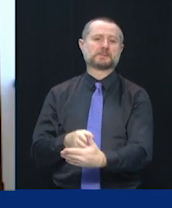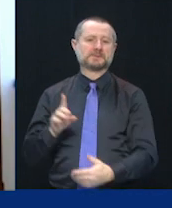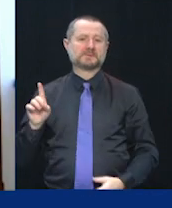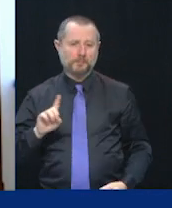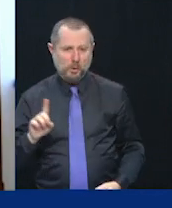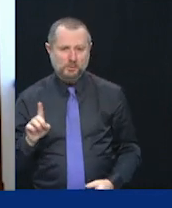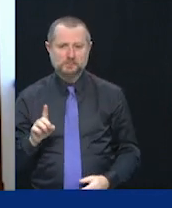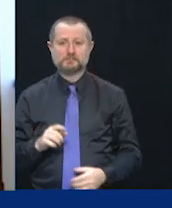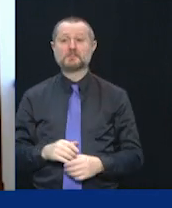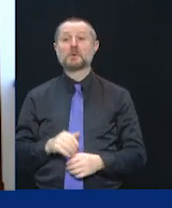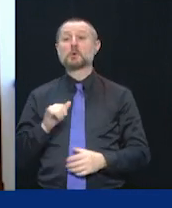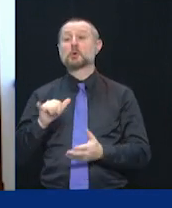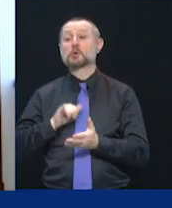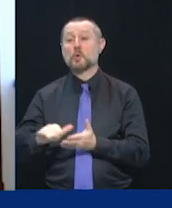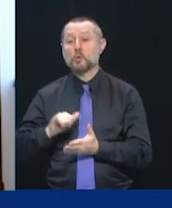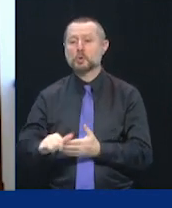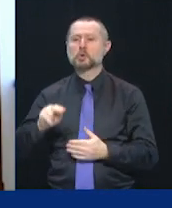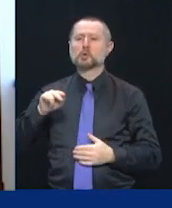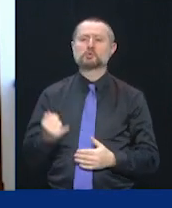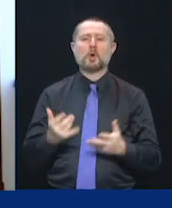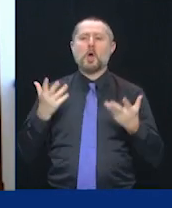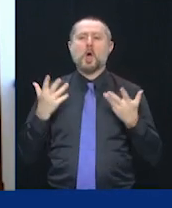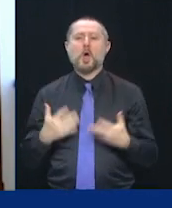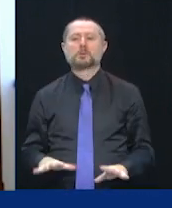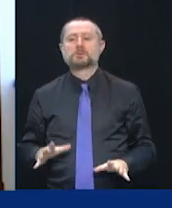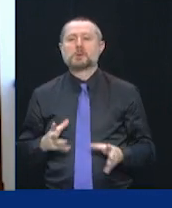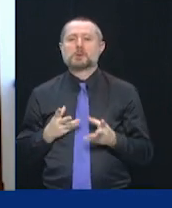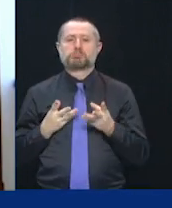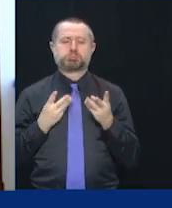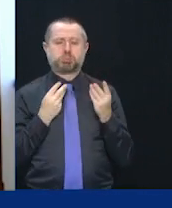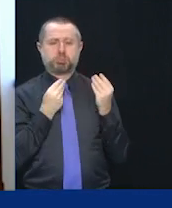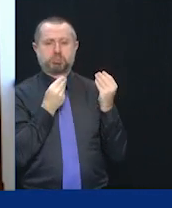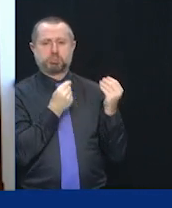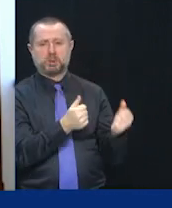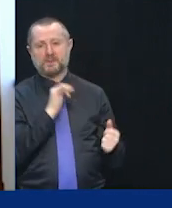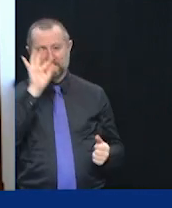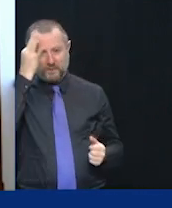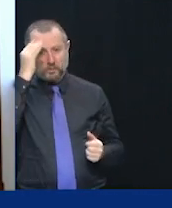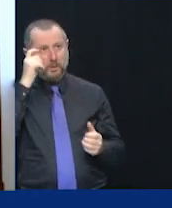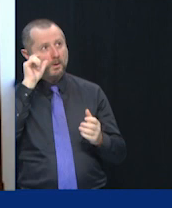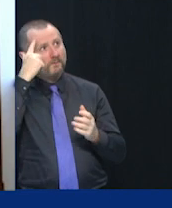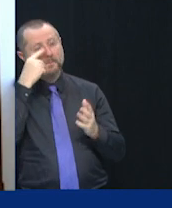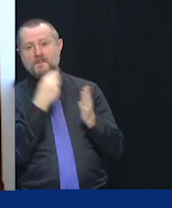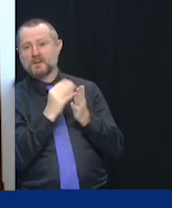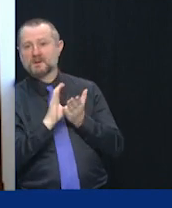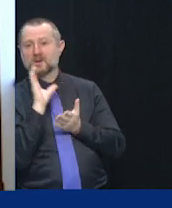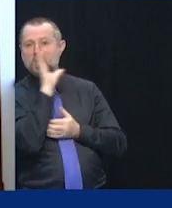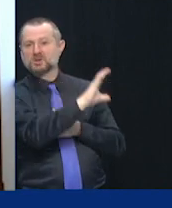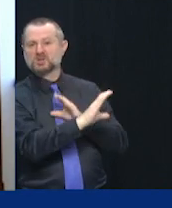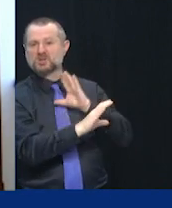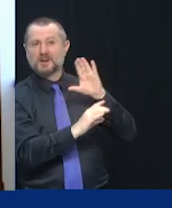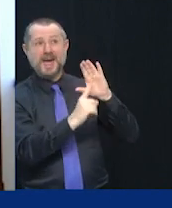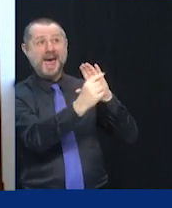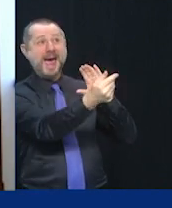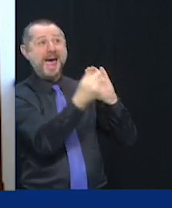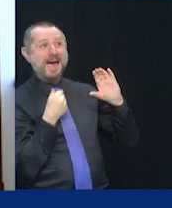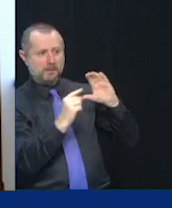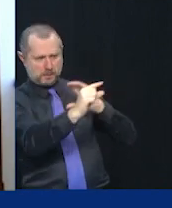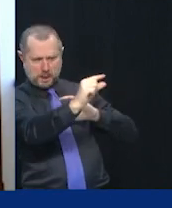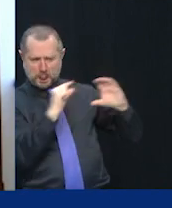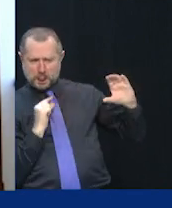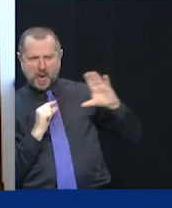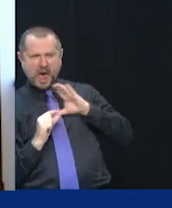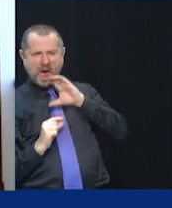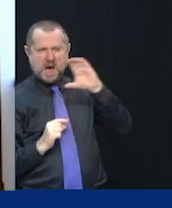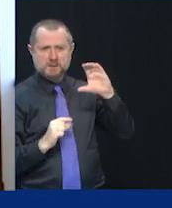already over disproportionately giving more to Washington than we get back from Washington to begin with. Now, listen, we're happy to do that if it's a